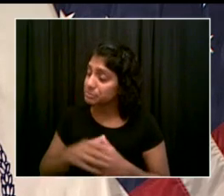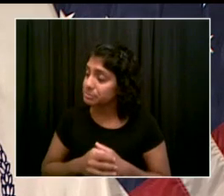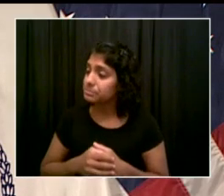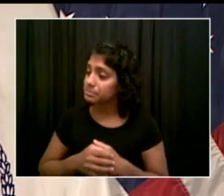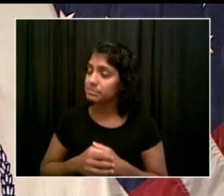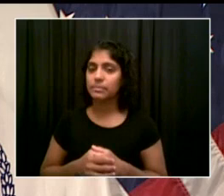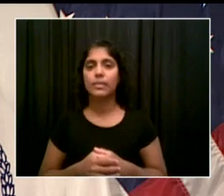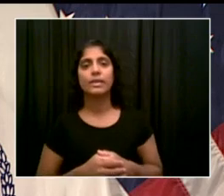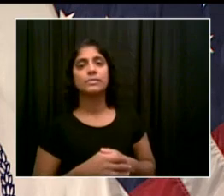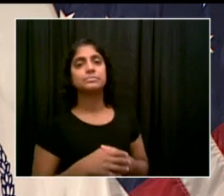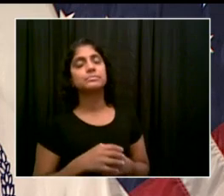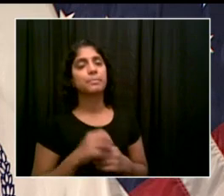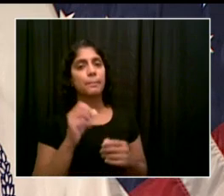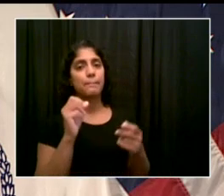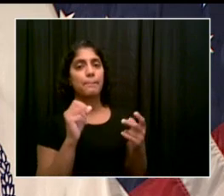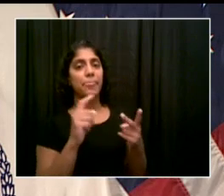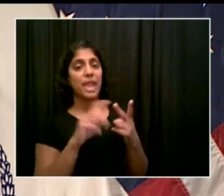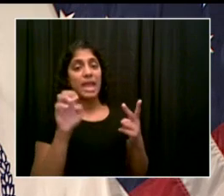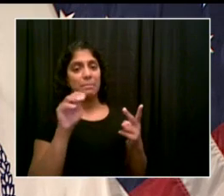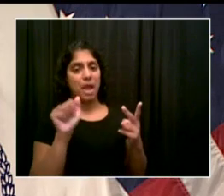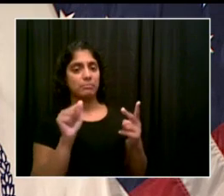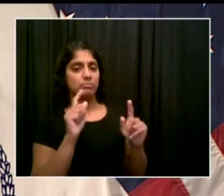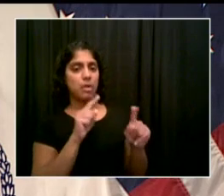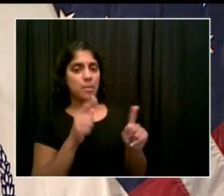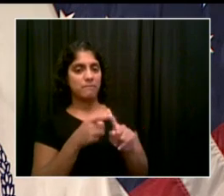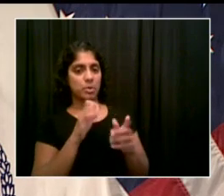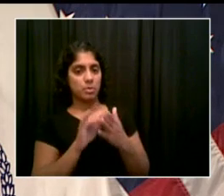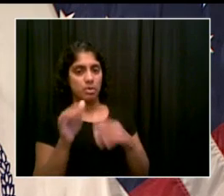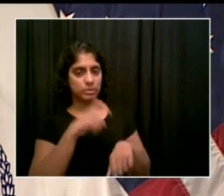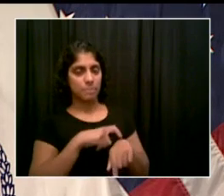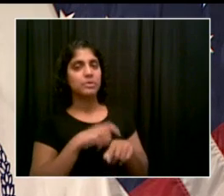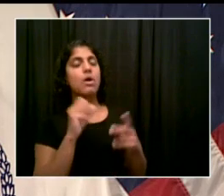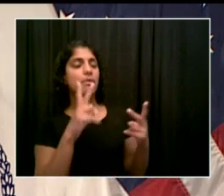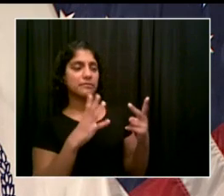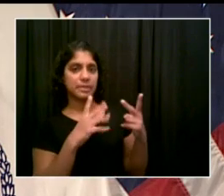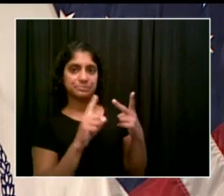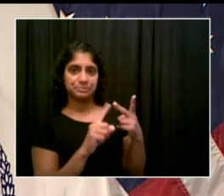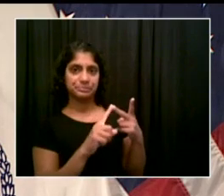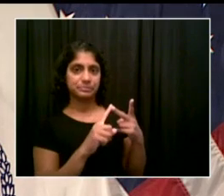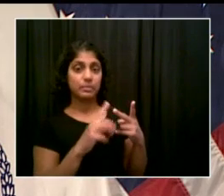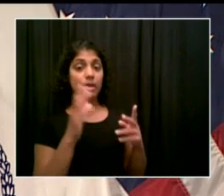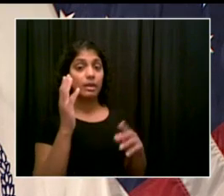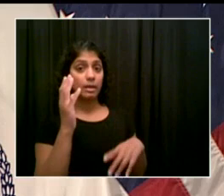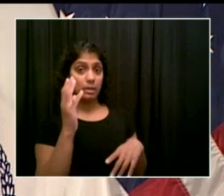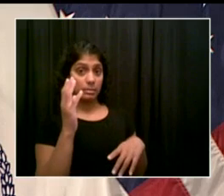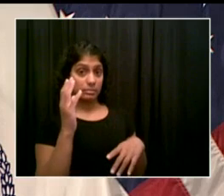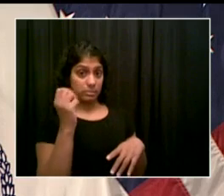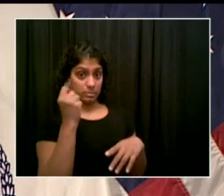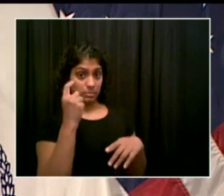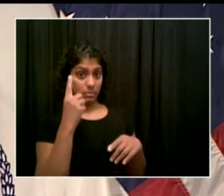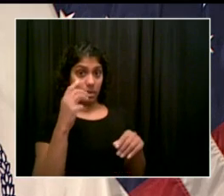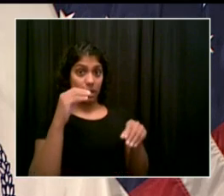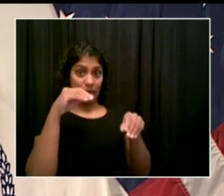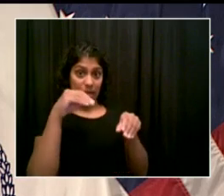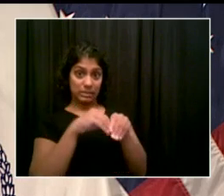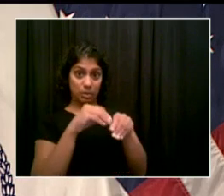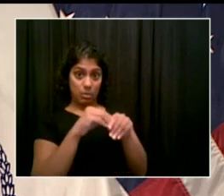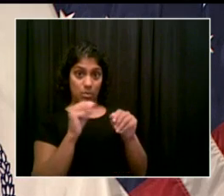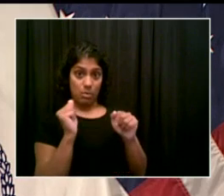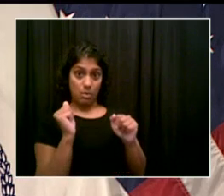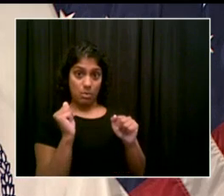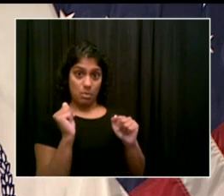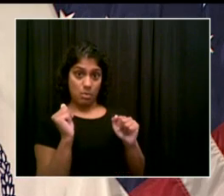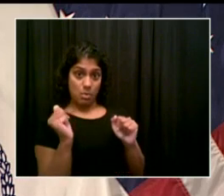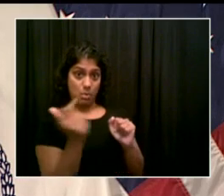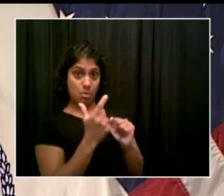mask mandate? Would it be a certain test positivity level of 5% or 10%, or what